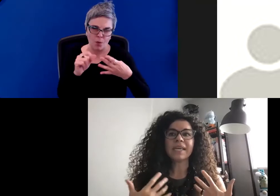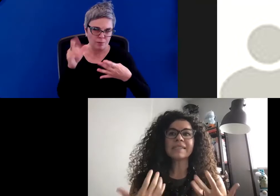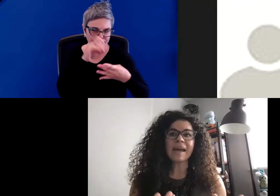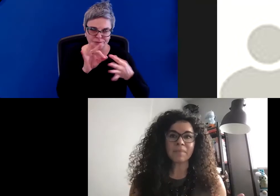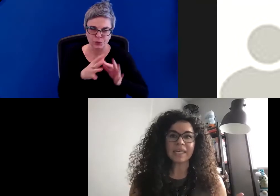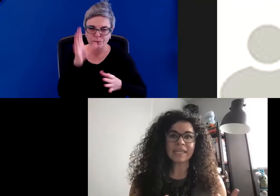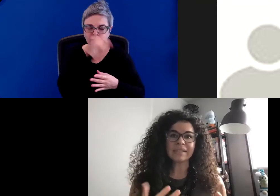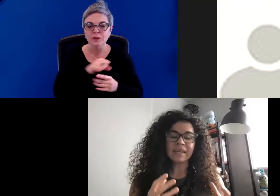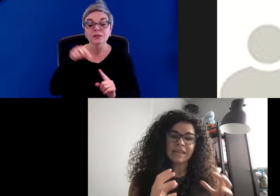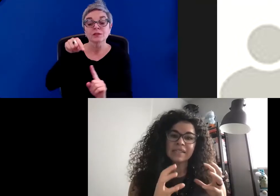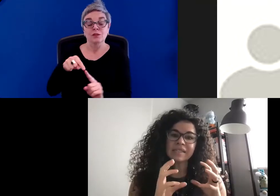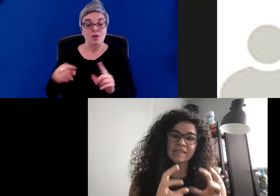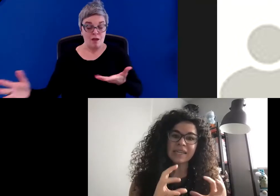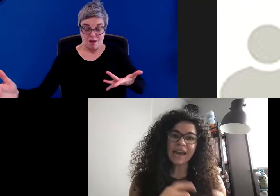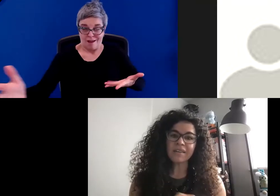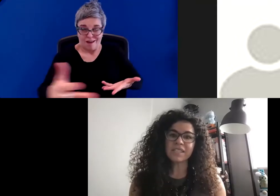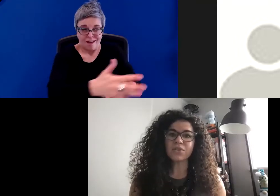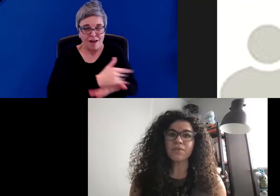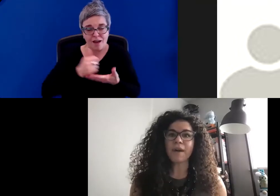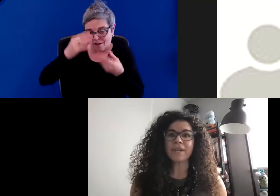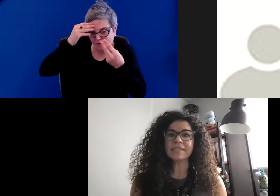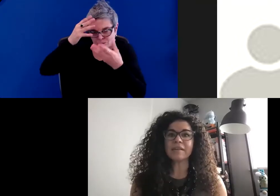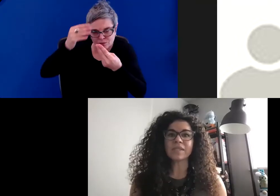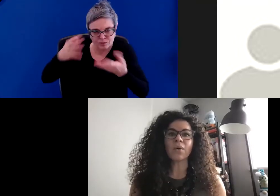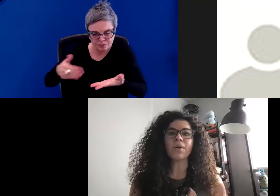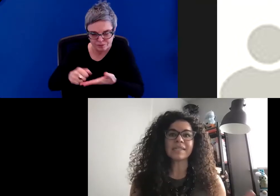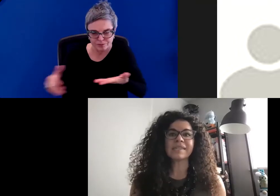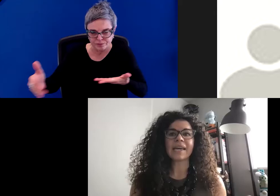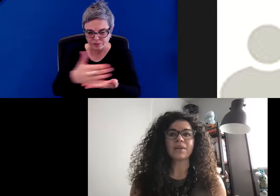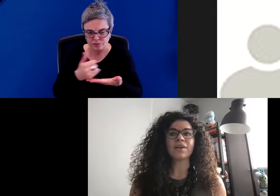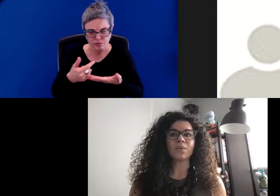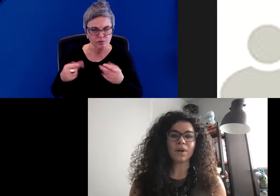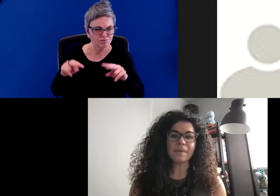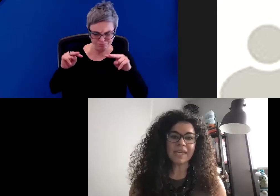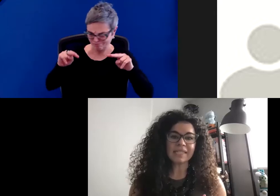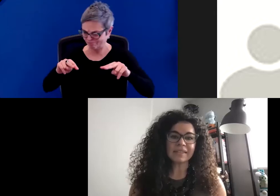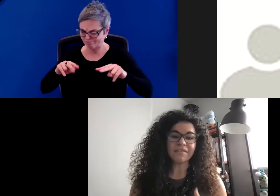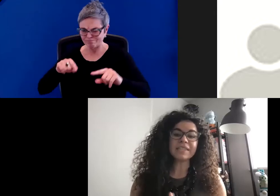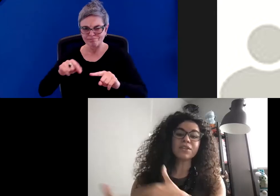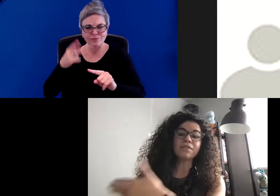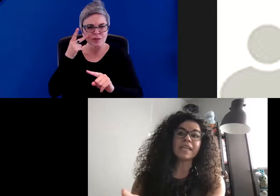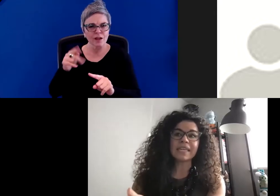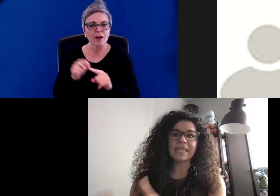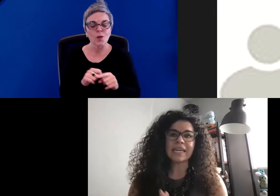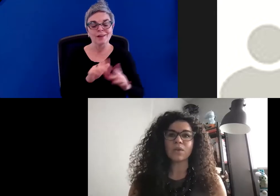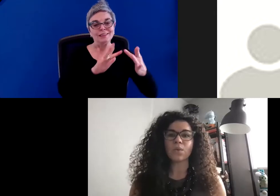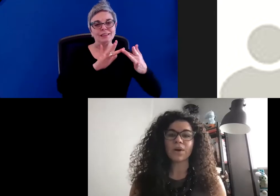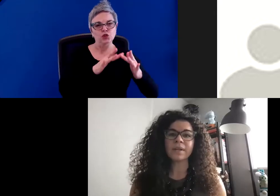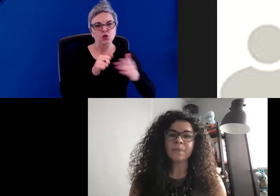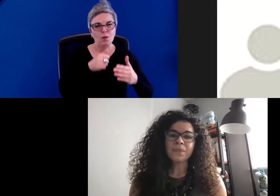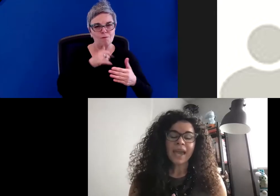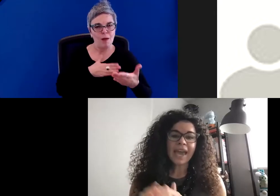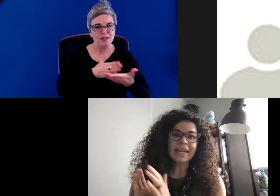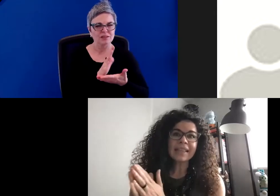archive or the assemblies to see how digital feminisms, according to Taylor, were a means of intervening in the